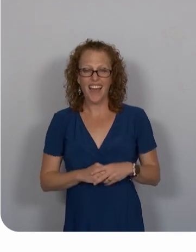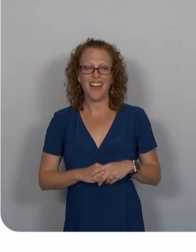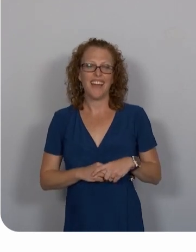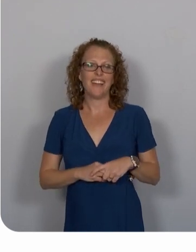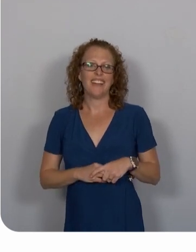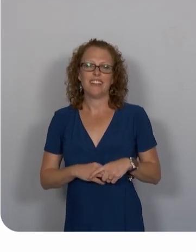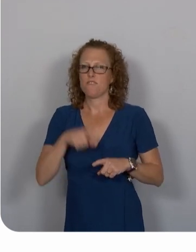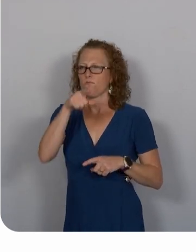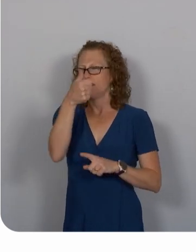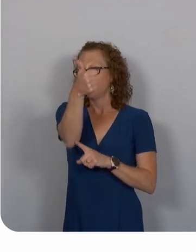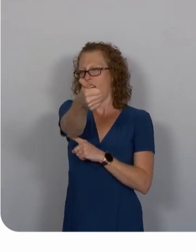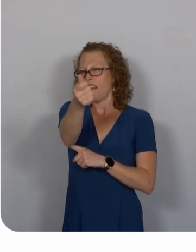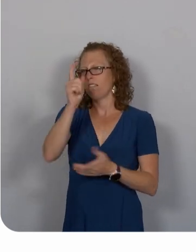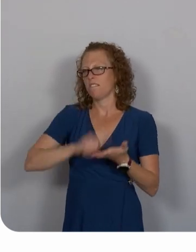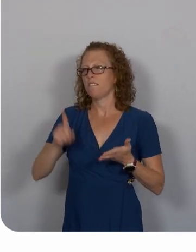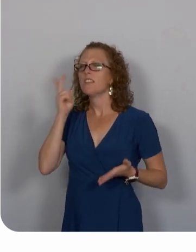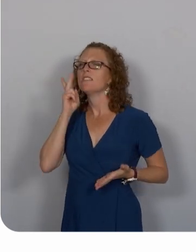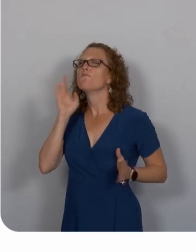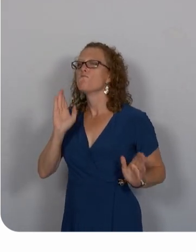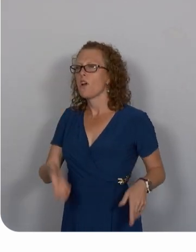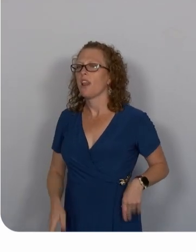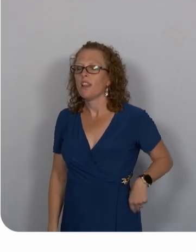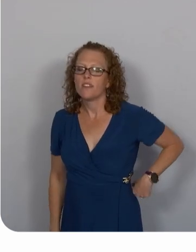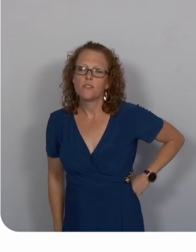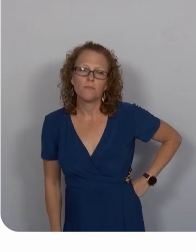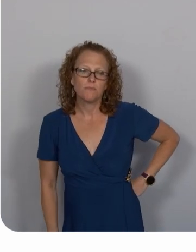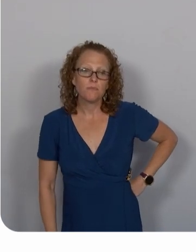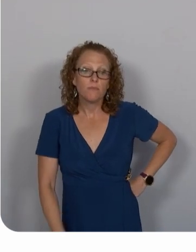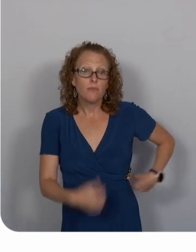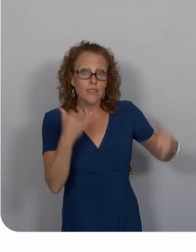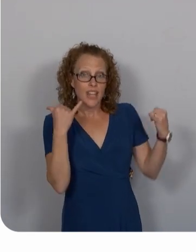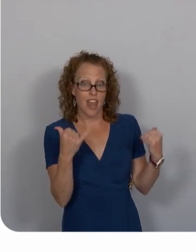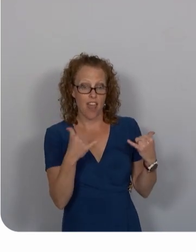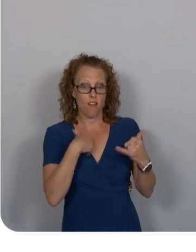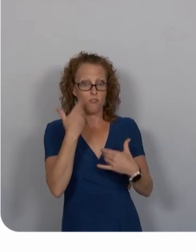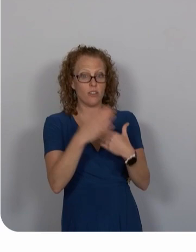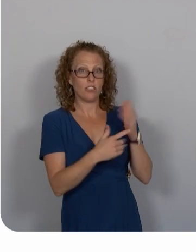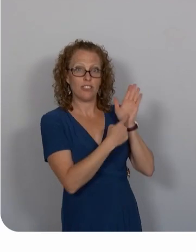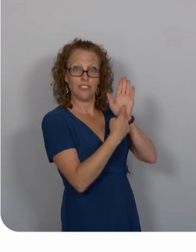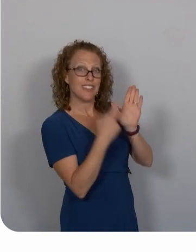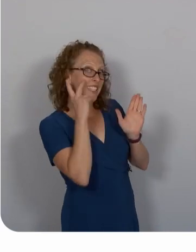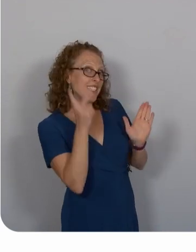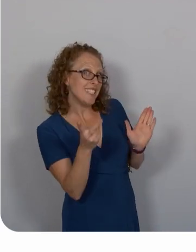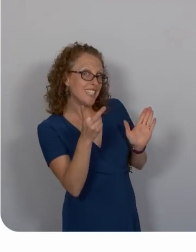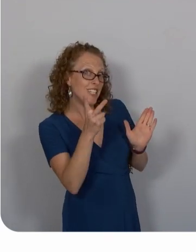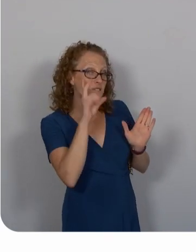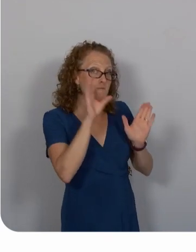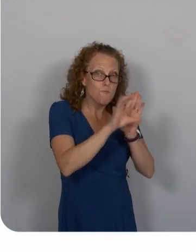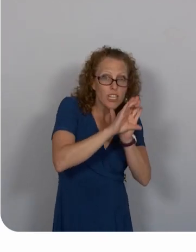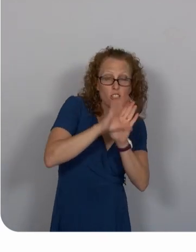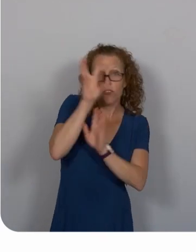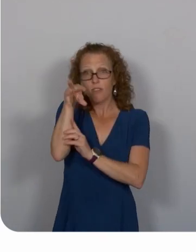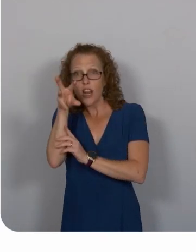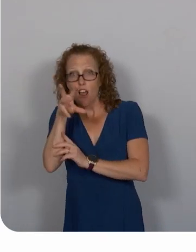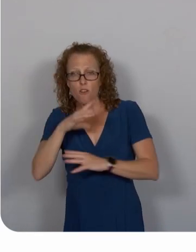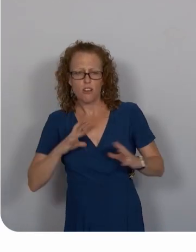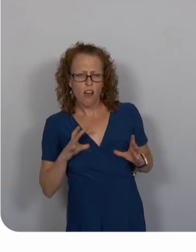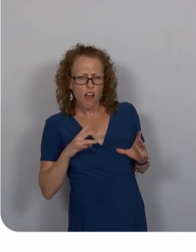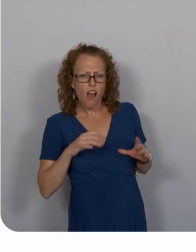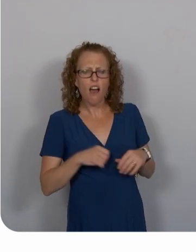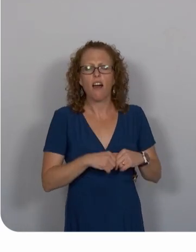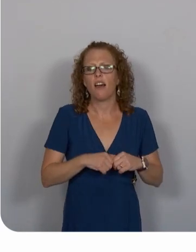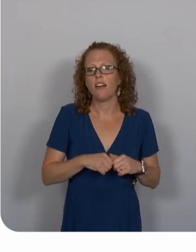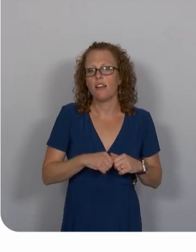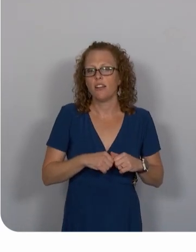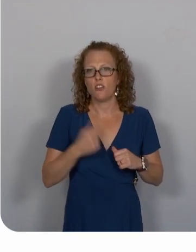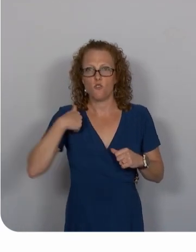But check it out for yourself. Here's some of the amazing pictures and videos that my fantastic teammates have taken. We've